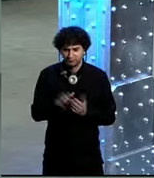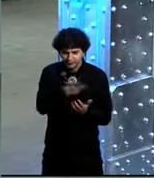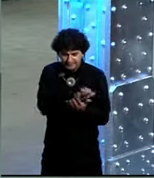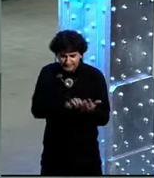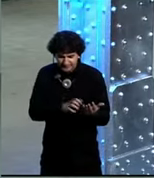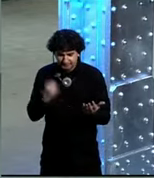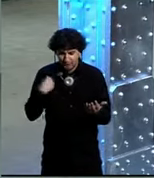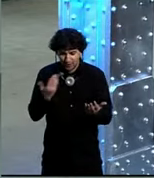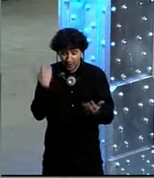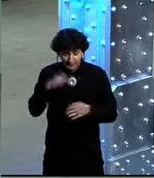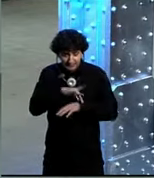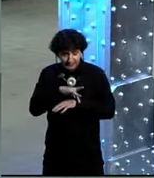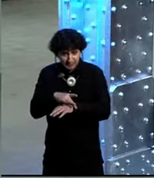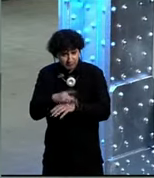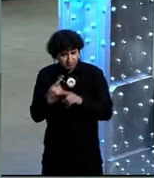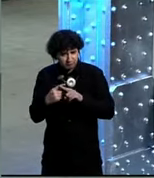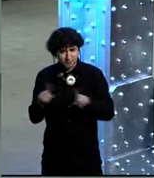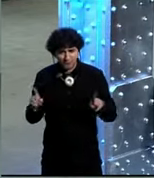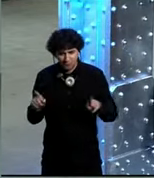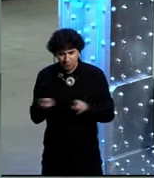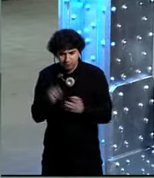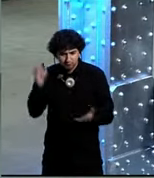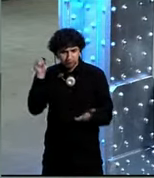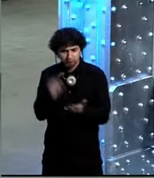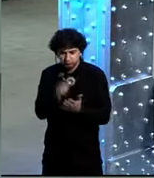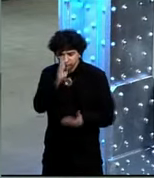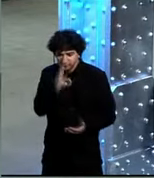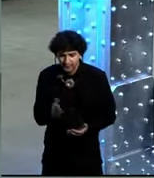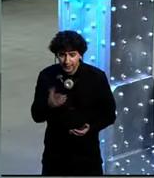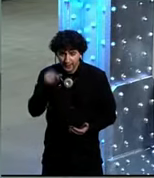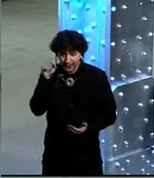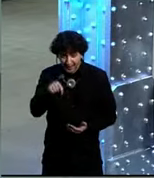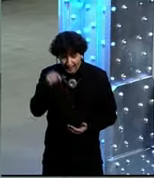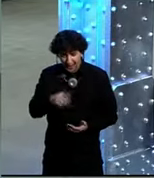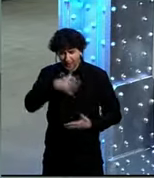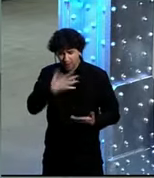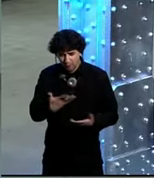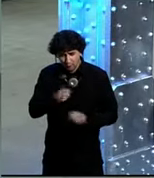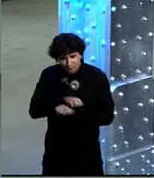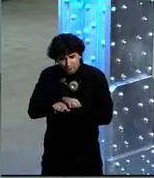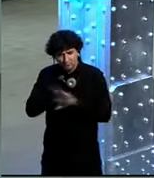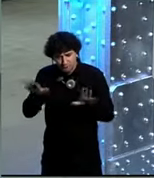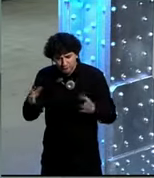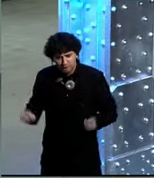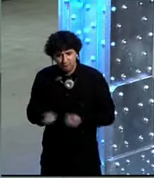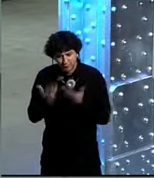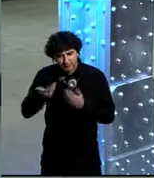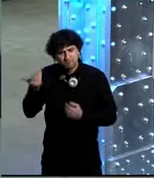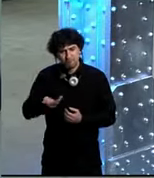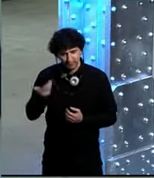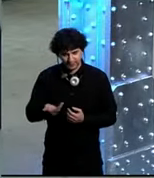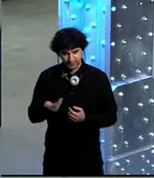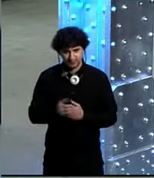and immediacy, that's where fluidity comes into play for me. Of course, I will agree that if you